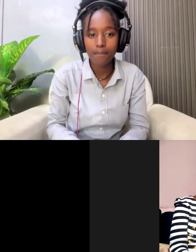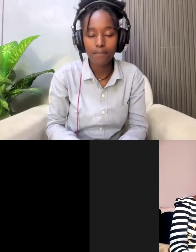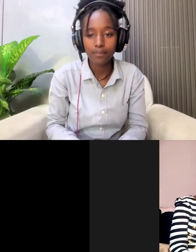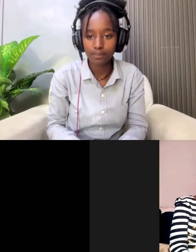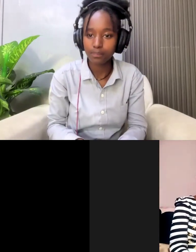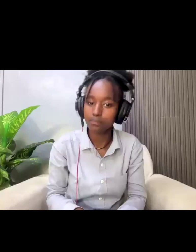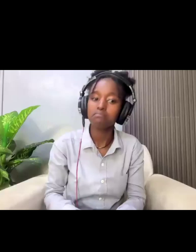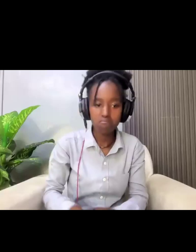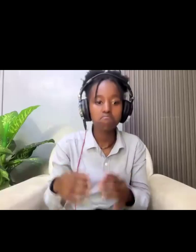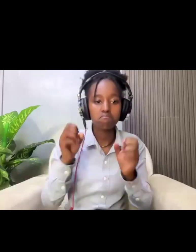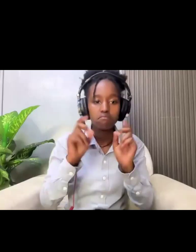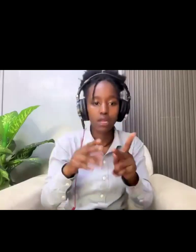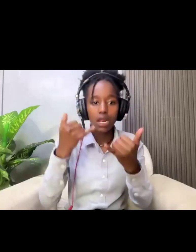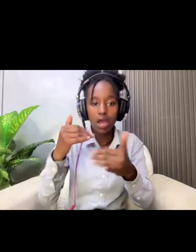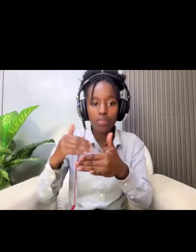I saw,